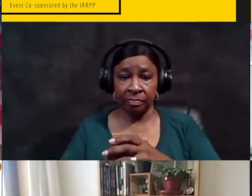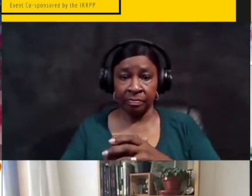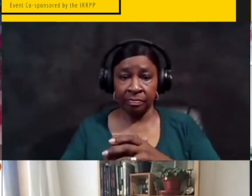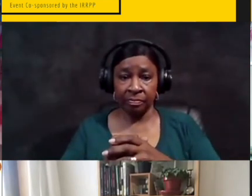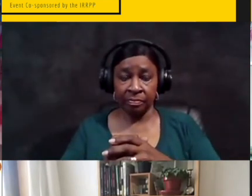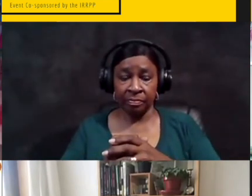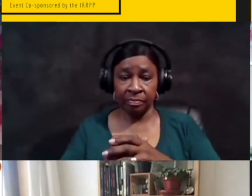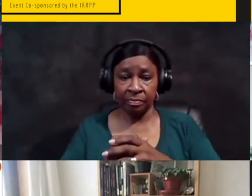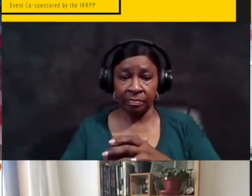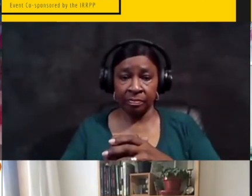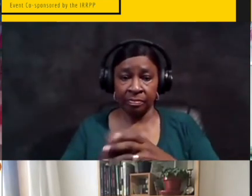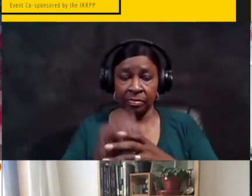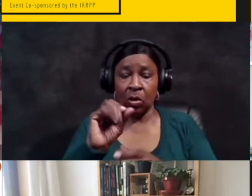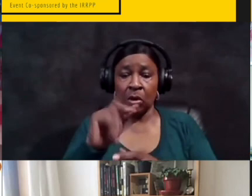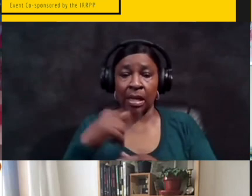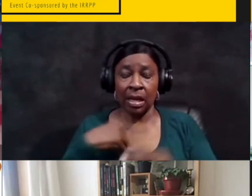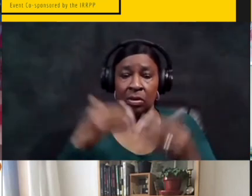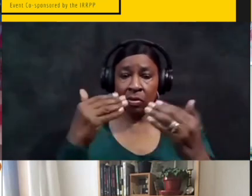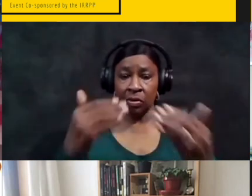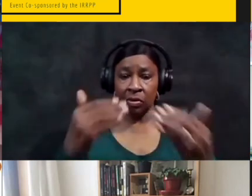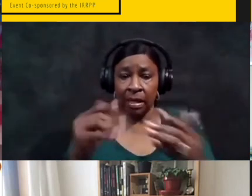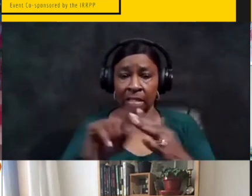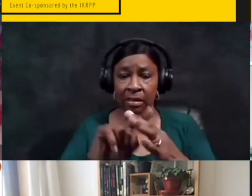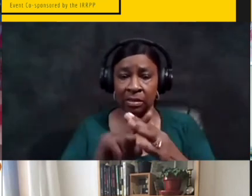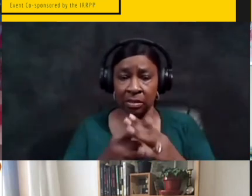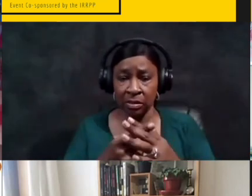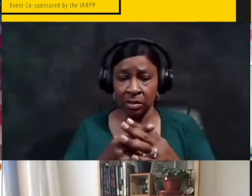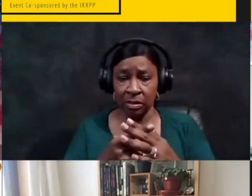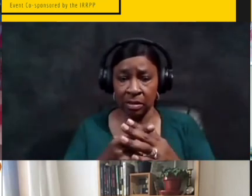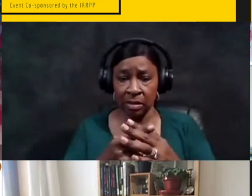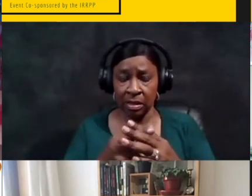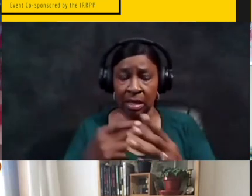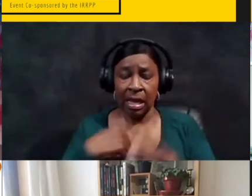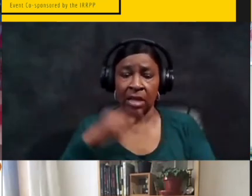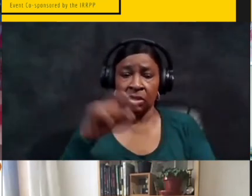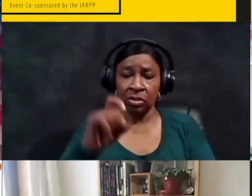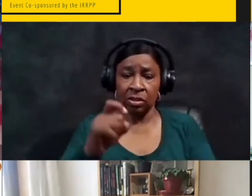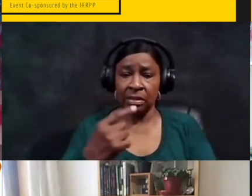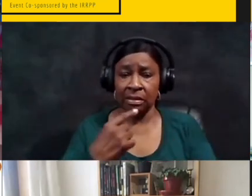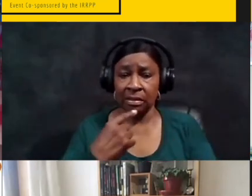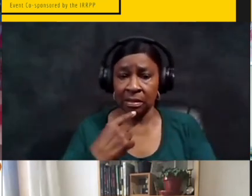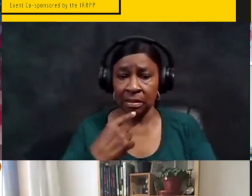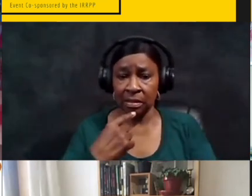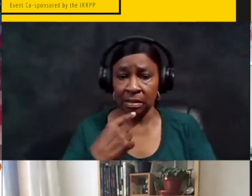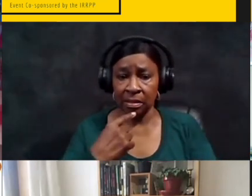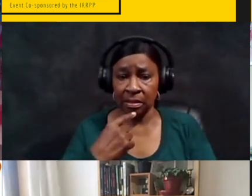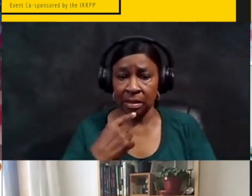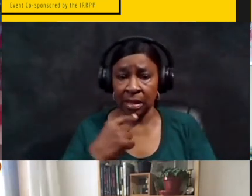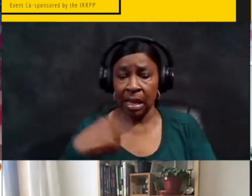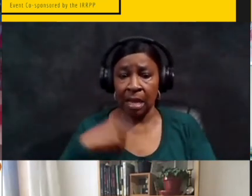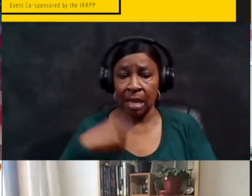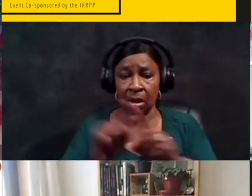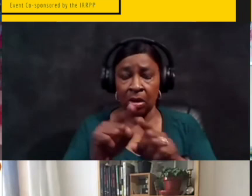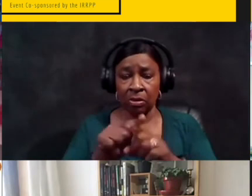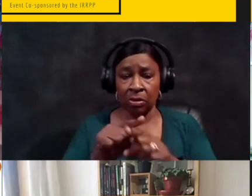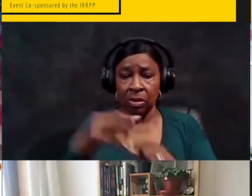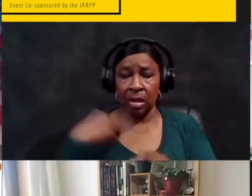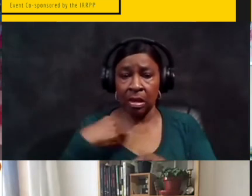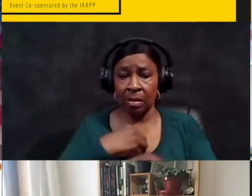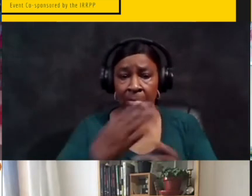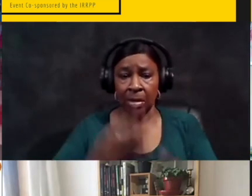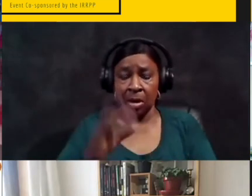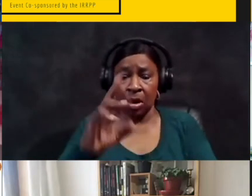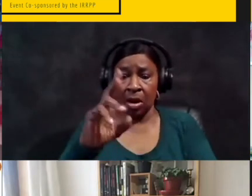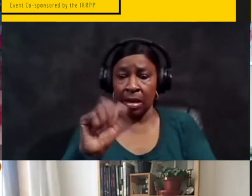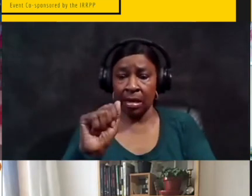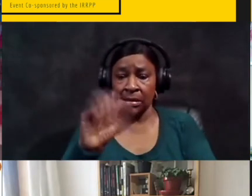So I'll get started and introduce our first speaker. I should say that, you know, I'm also a member of the Race and Empire Working